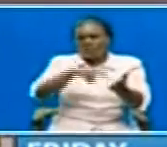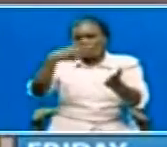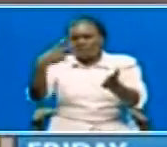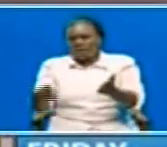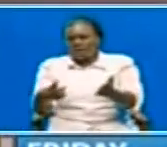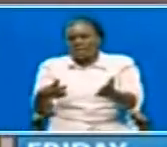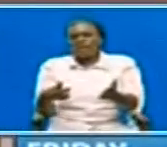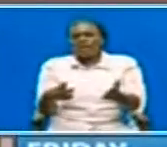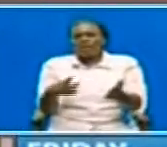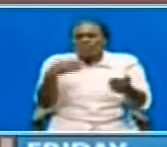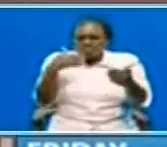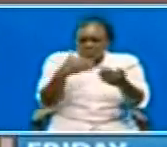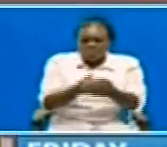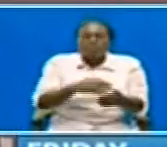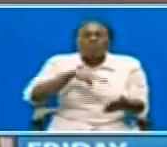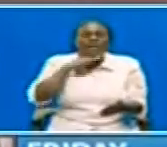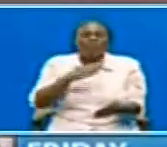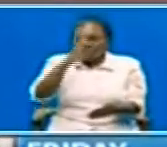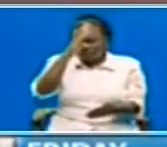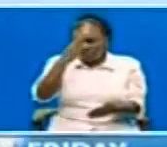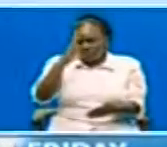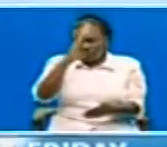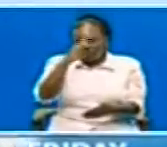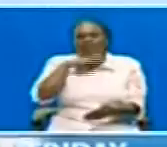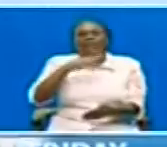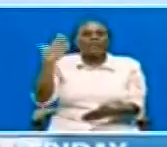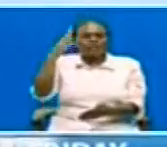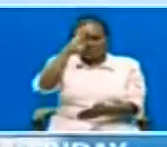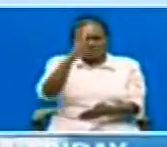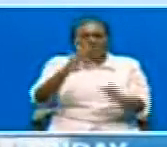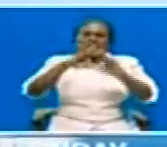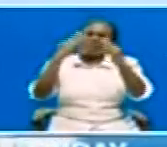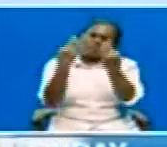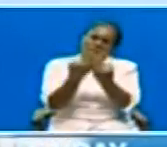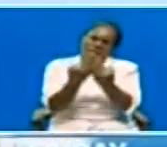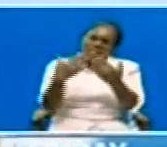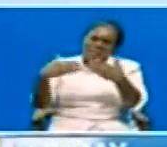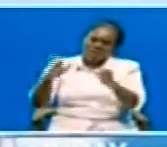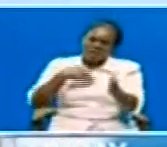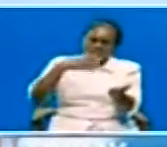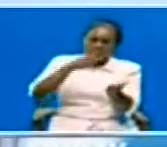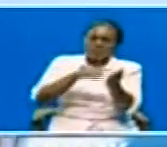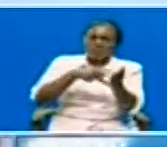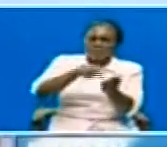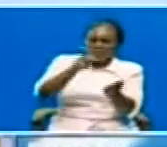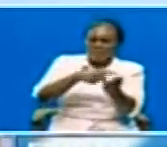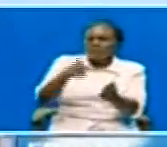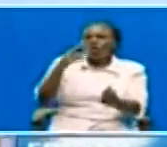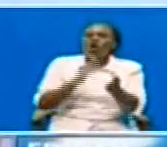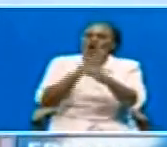a coma until her death last Sunday. Now, the family is left with a bill of over 2 million